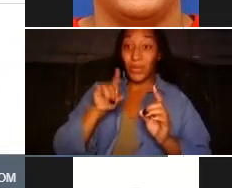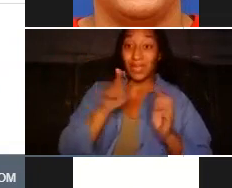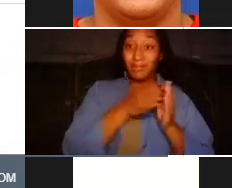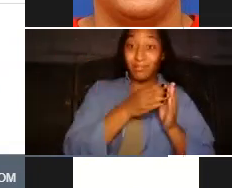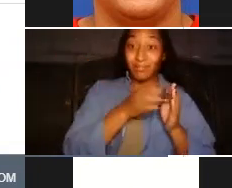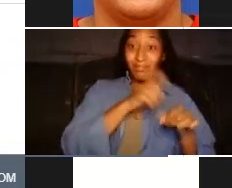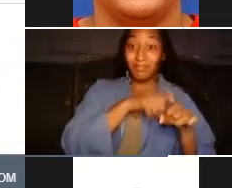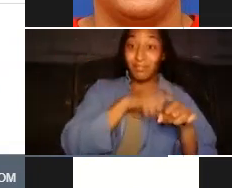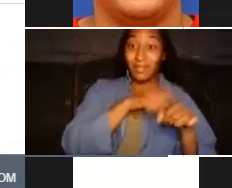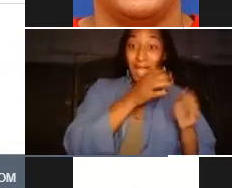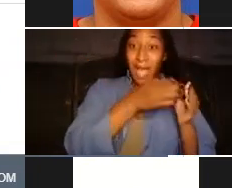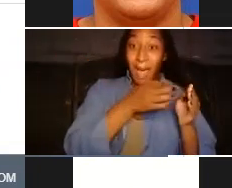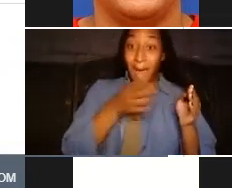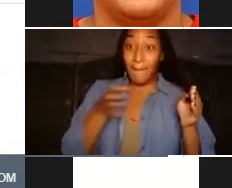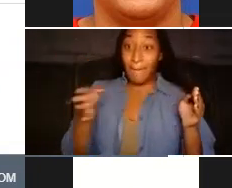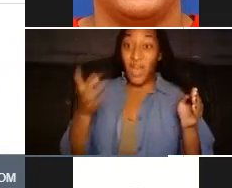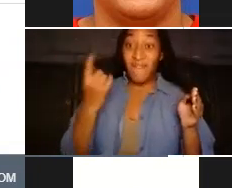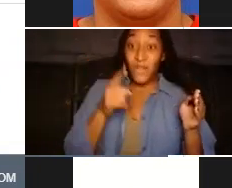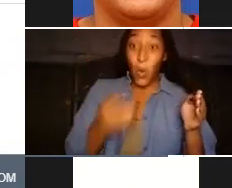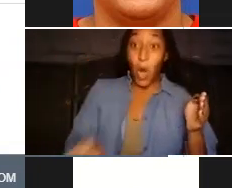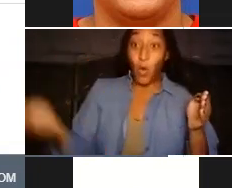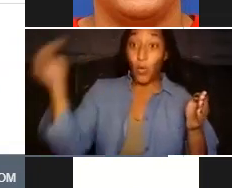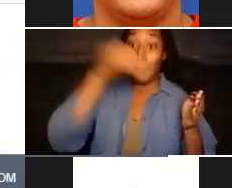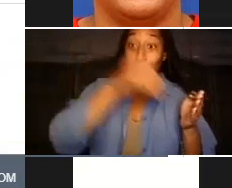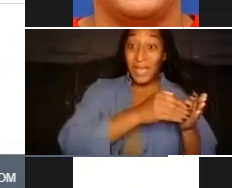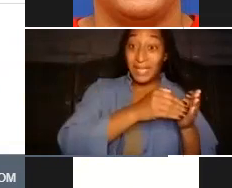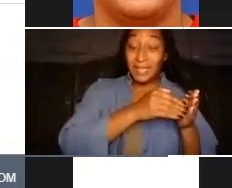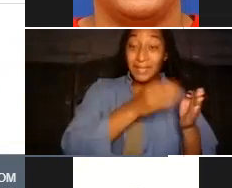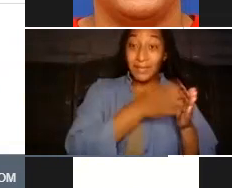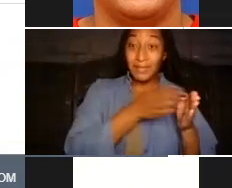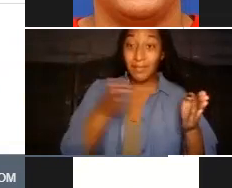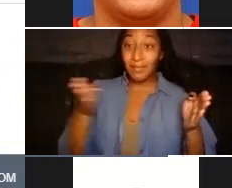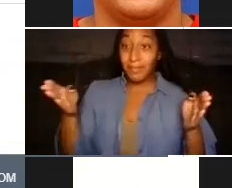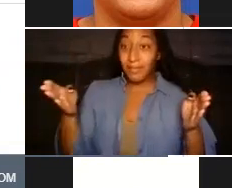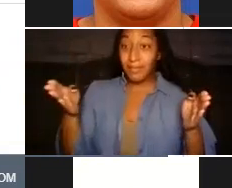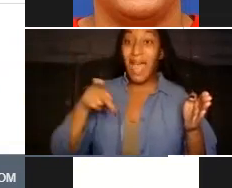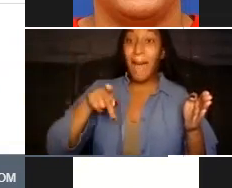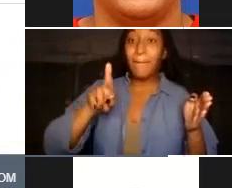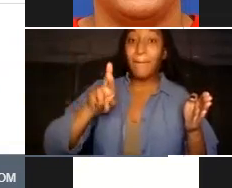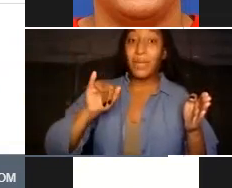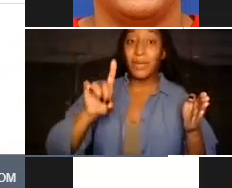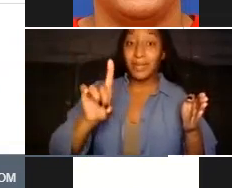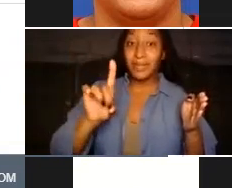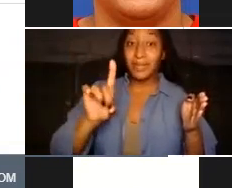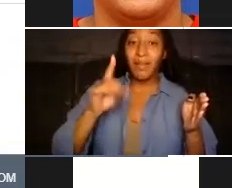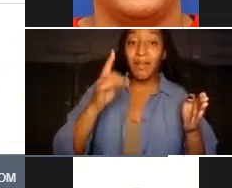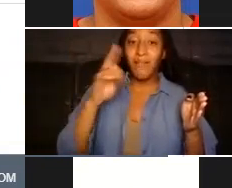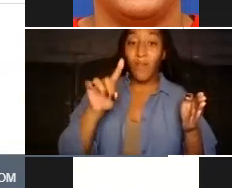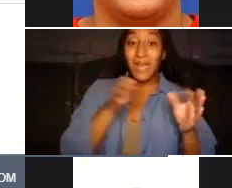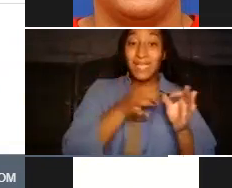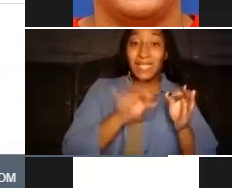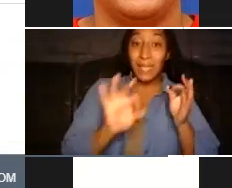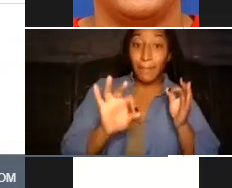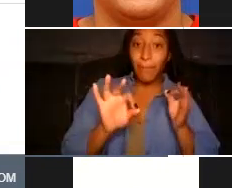so for a simple harmonic oscillator, like a mass attached to a spring, has a